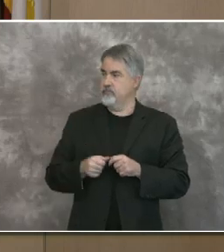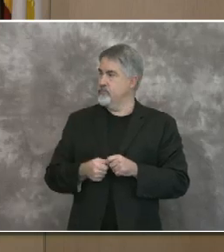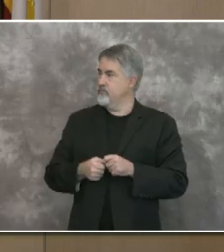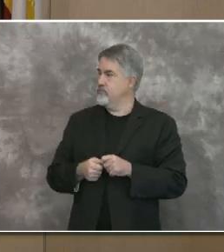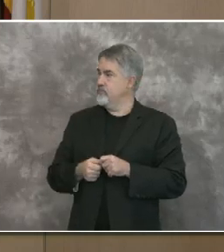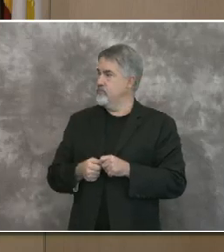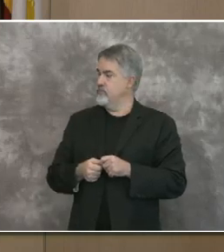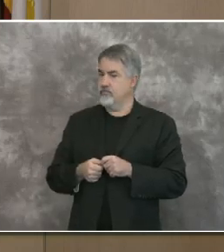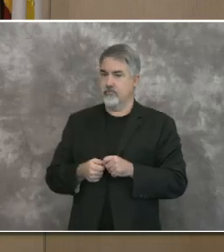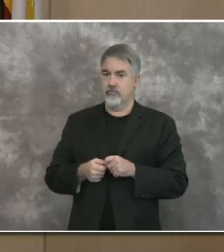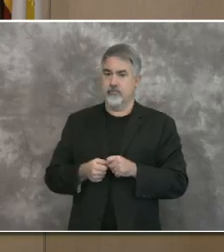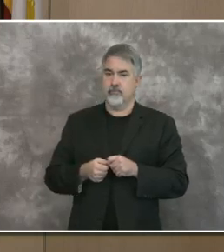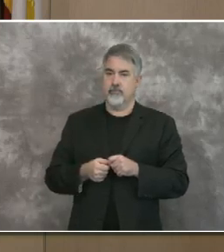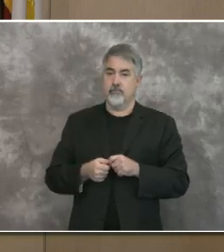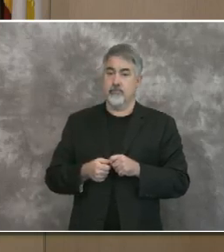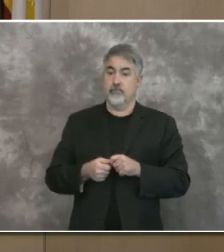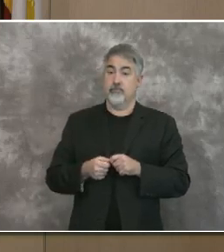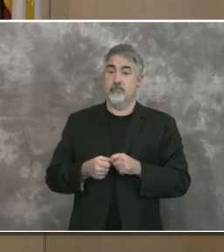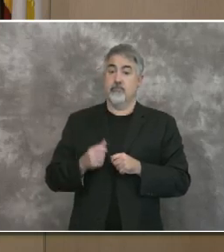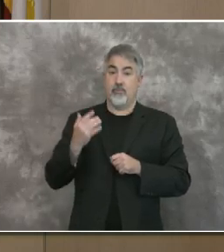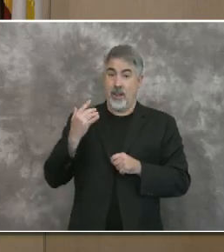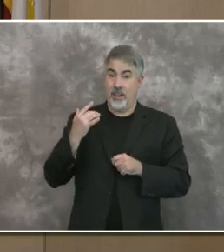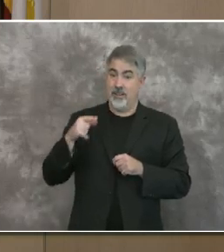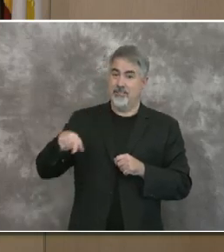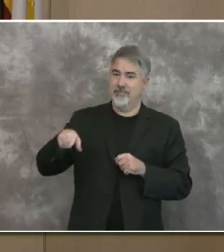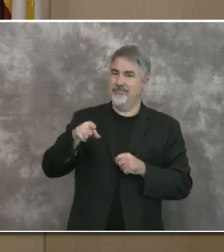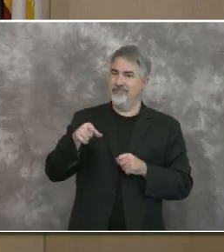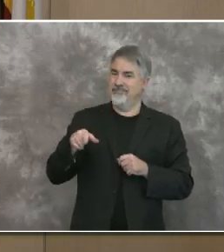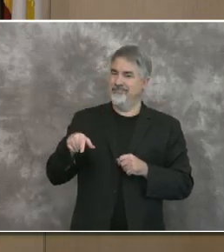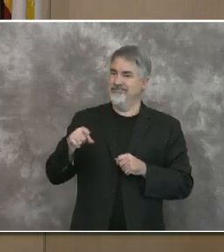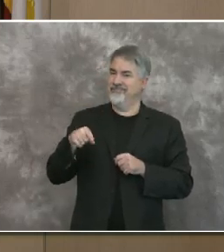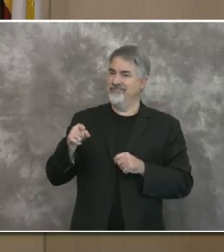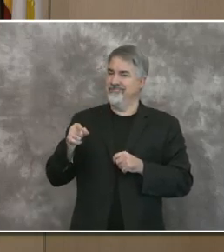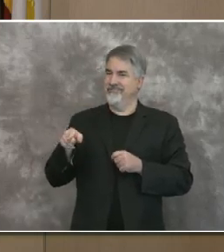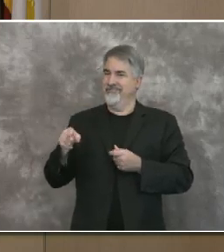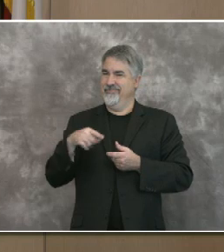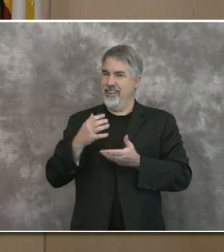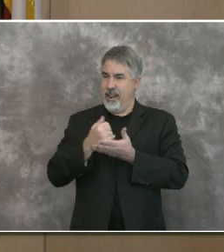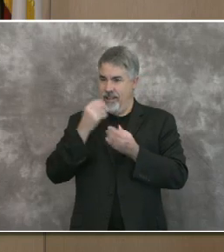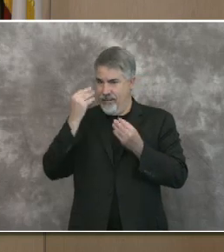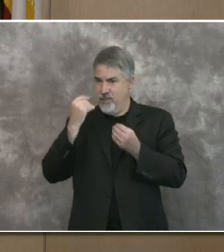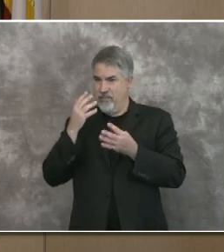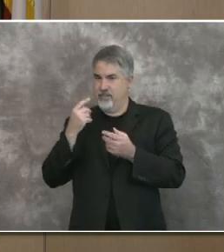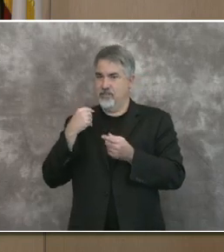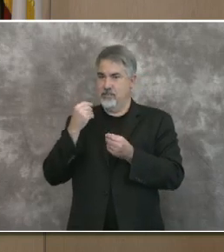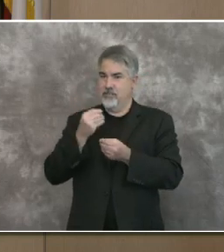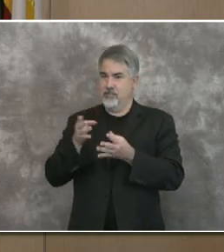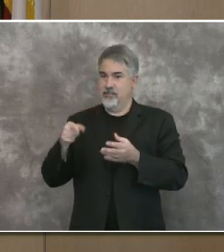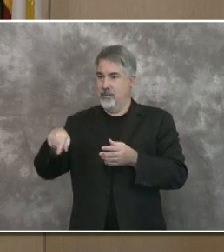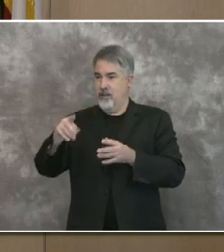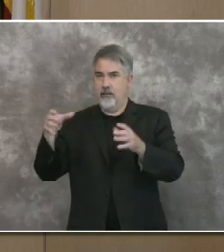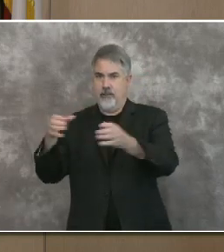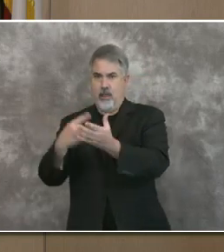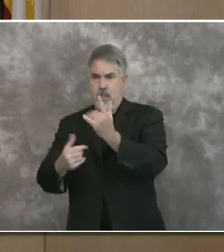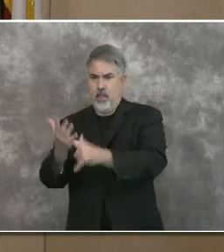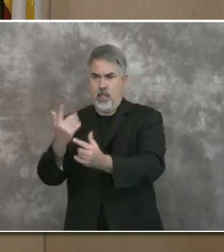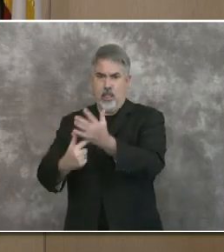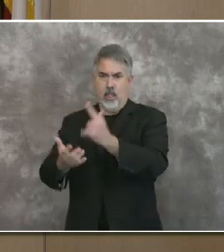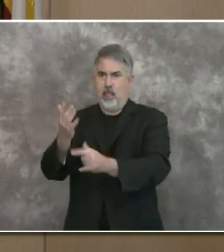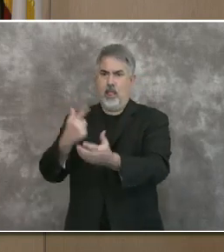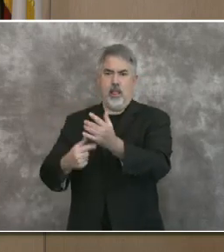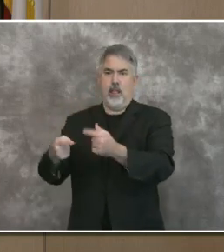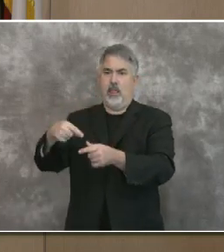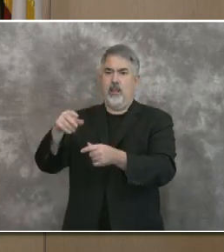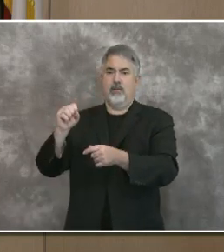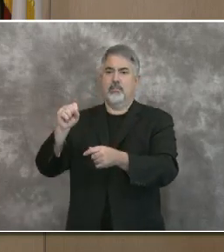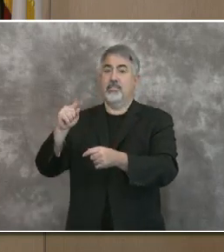doing that actually that's gathering. And in stage 2, there is currently 0 gathering. So